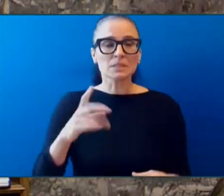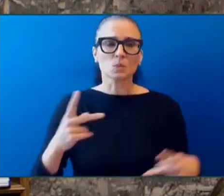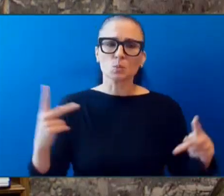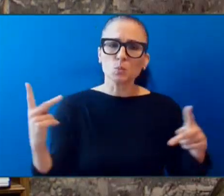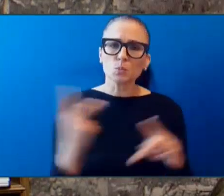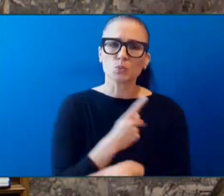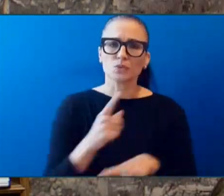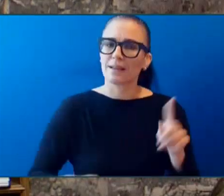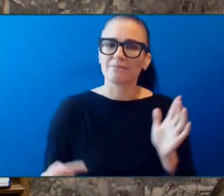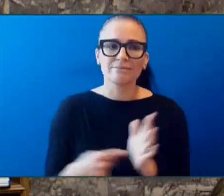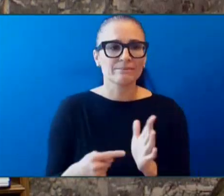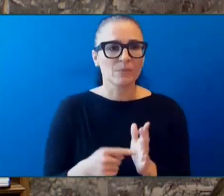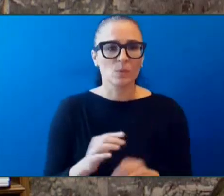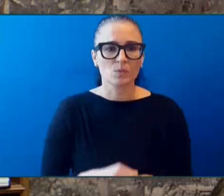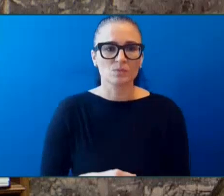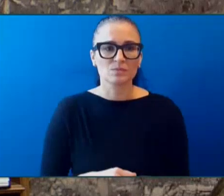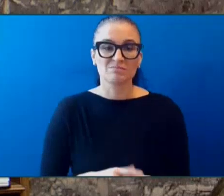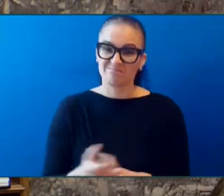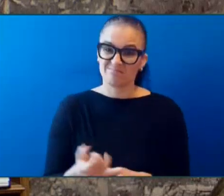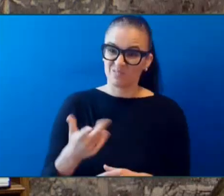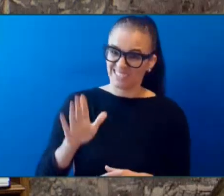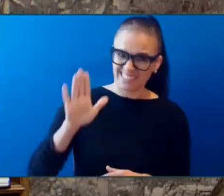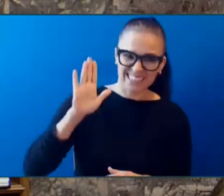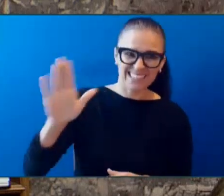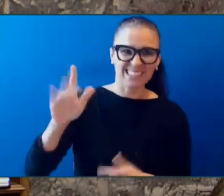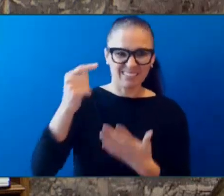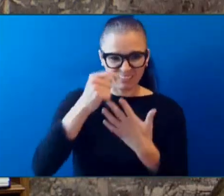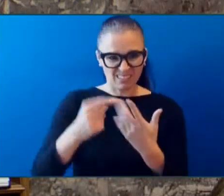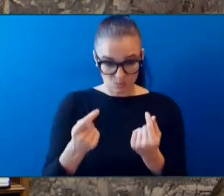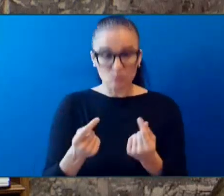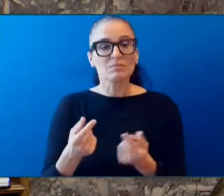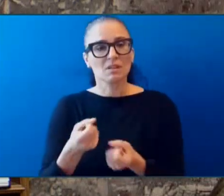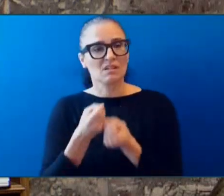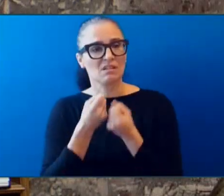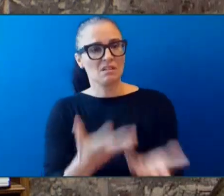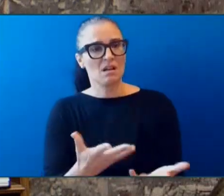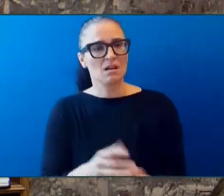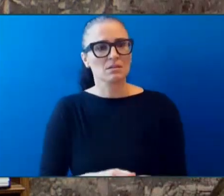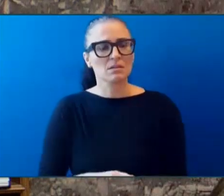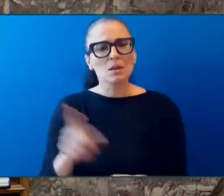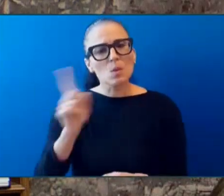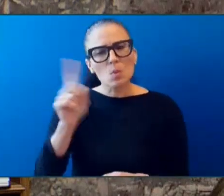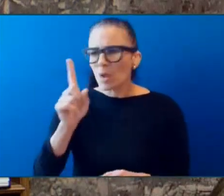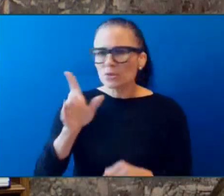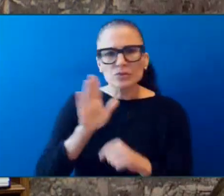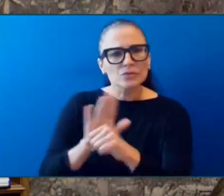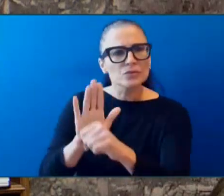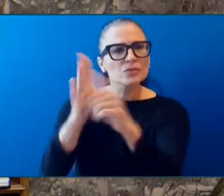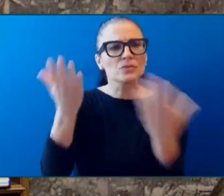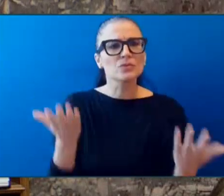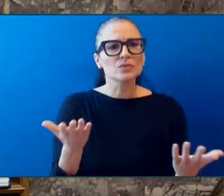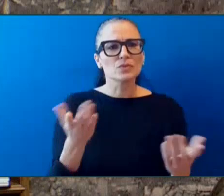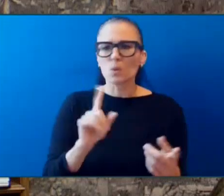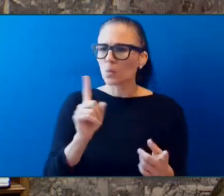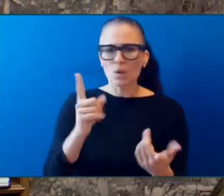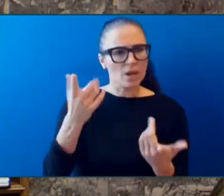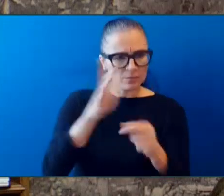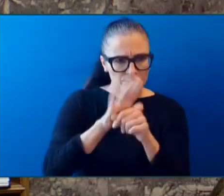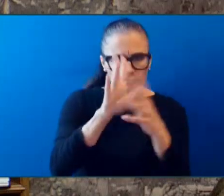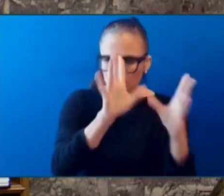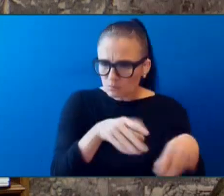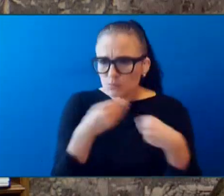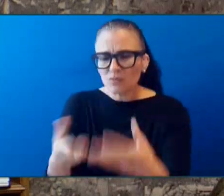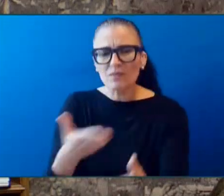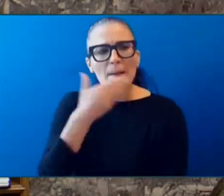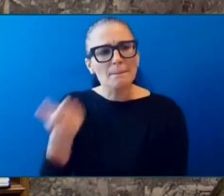for British Columbians and refuses to give the public, 1 million of them, 1 million households, a break on their home heating